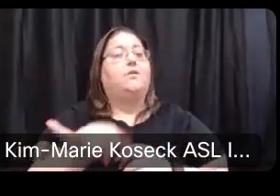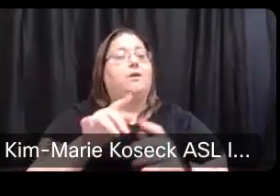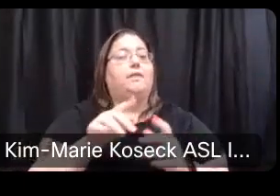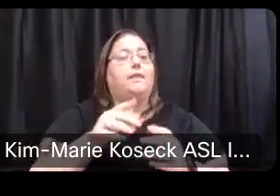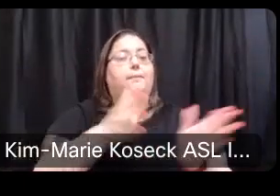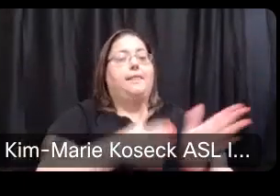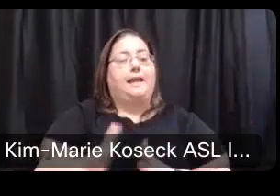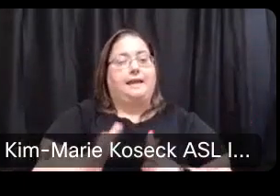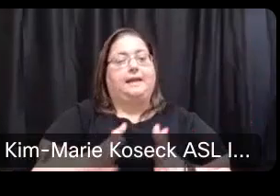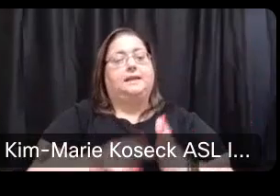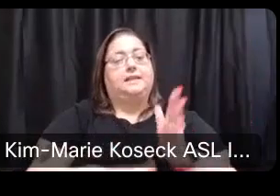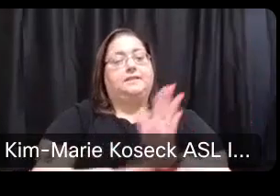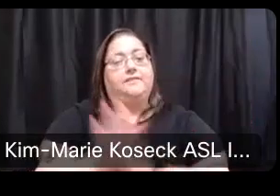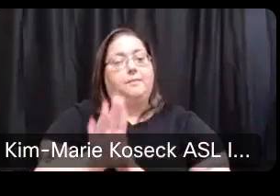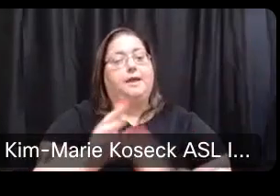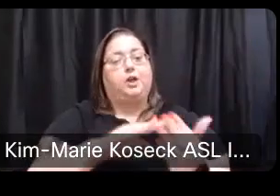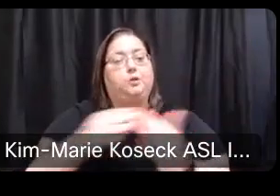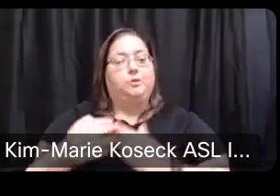Planning, Development, and Community Infrastructure.